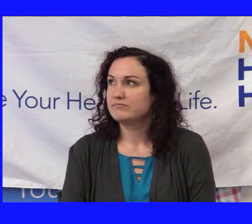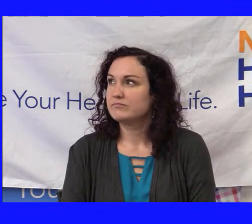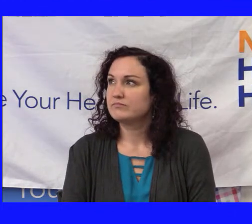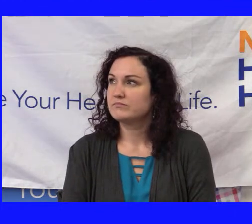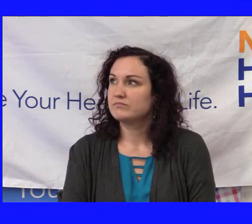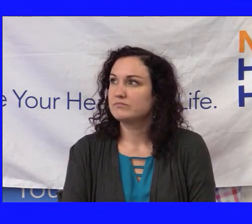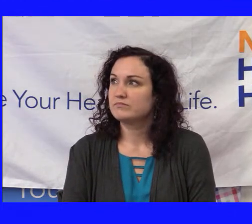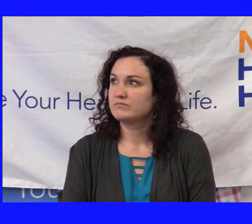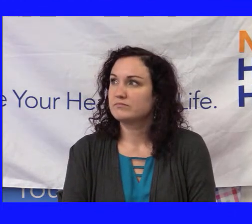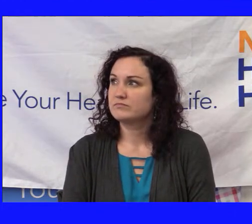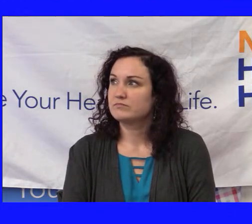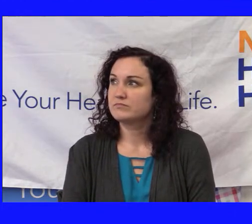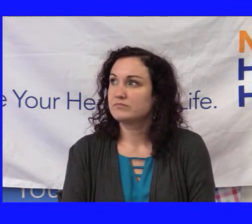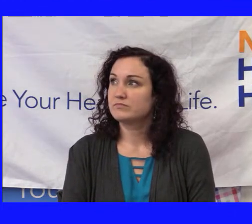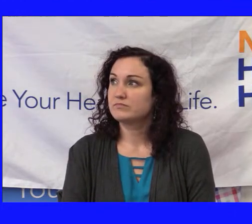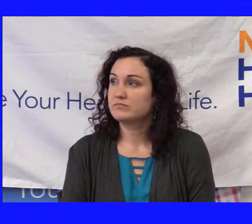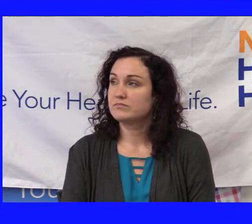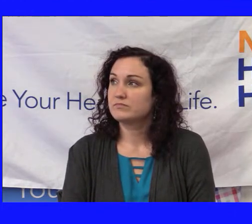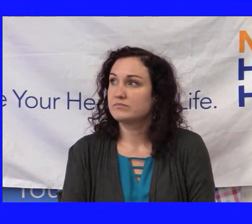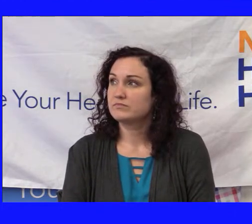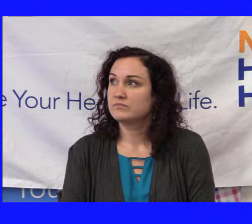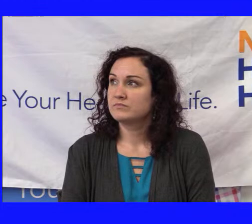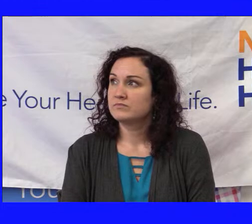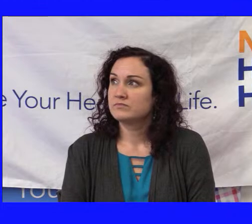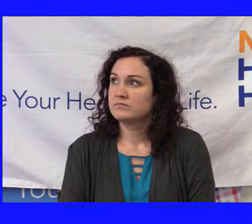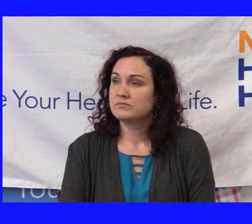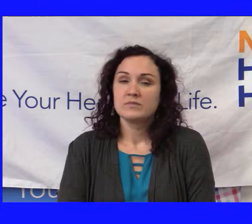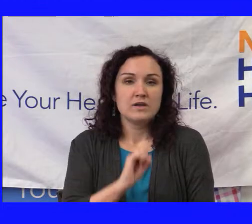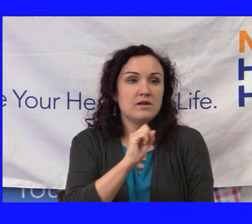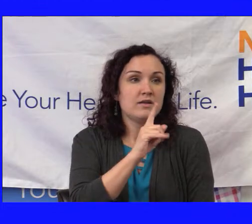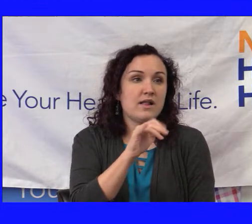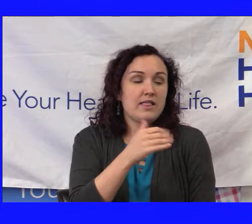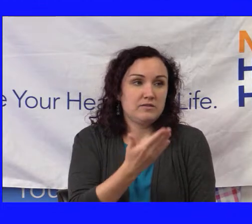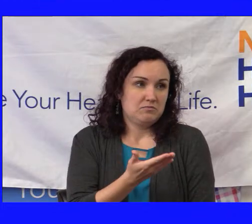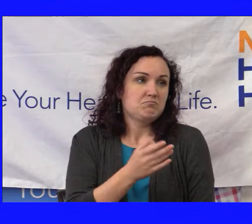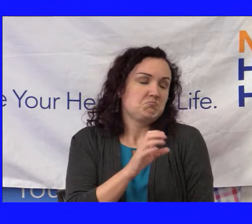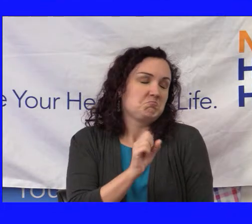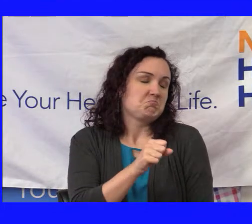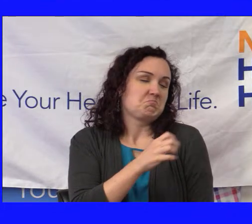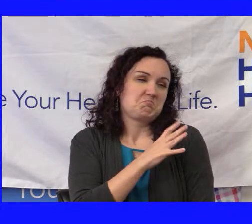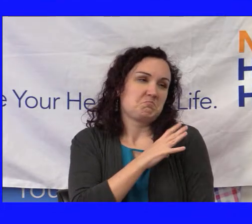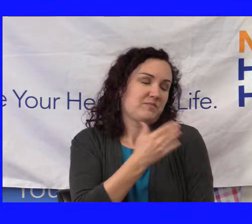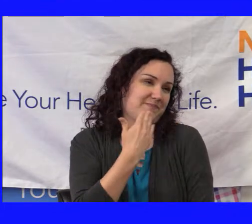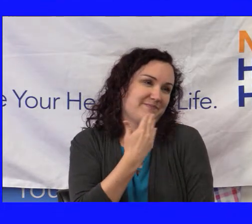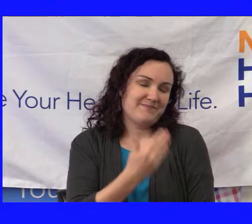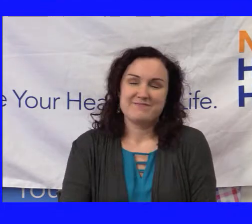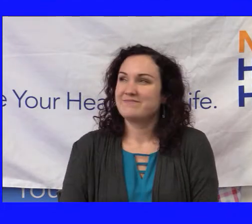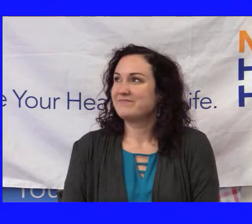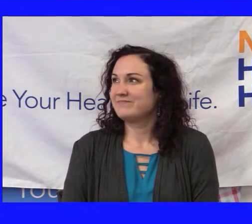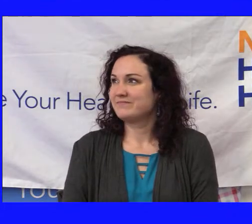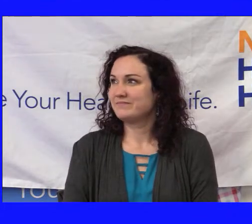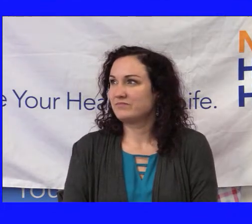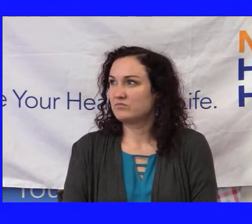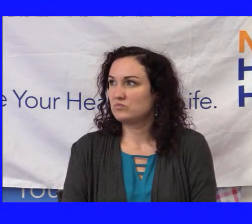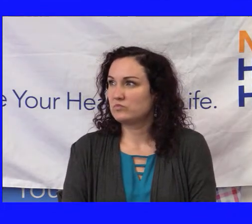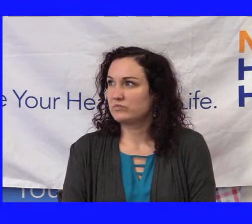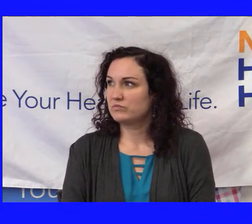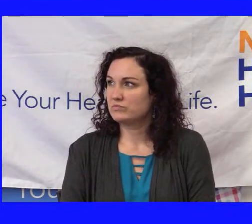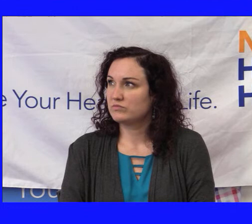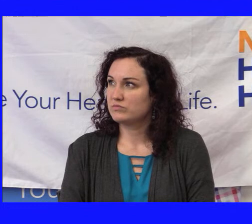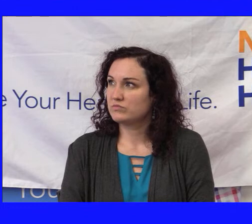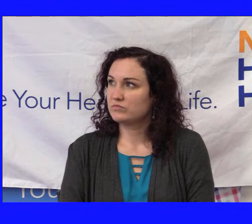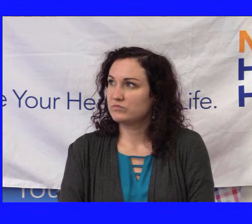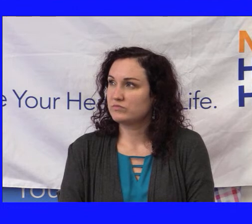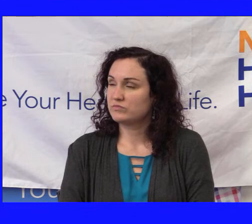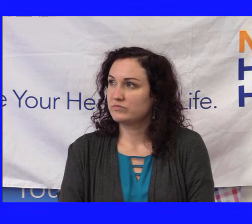definitely. Well, actually, yeah. Okay, it's fine. Thank you. Thank you. And just following up